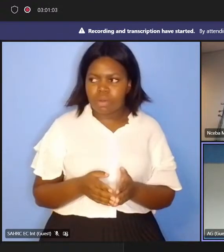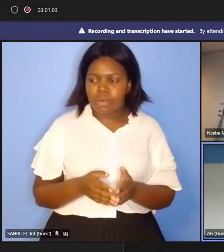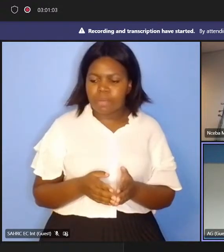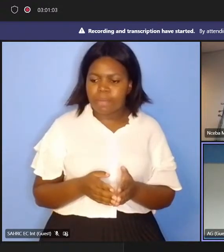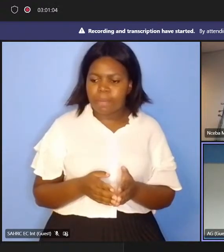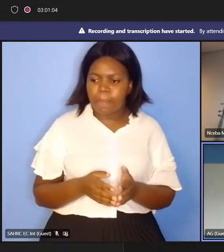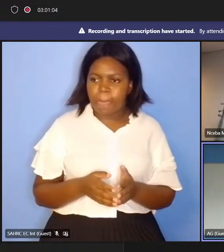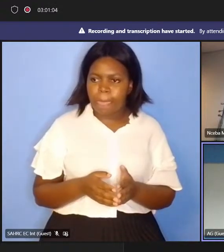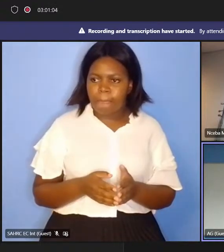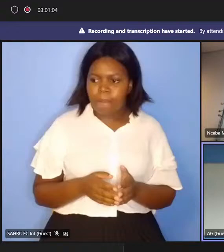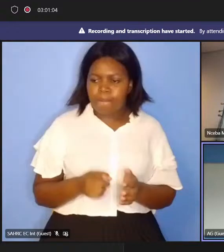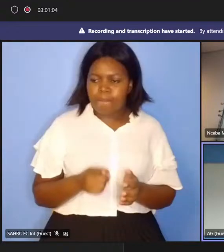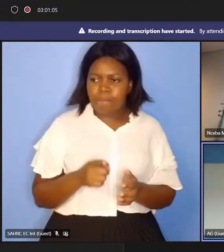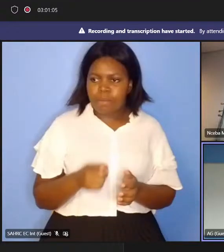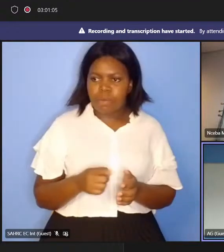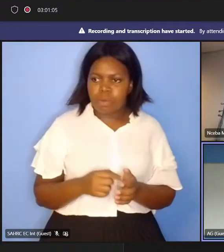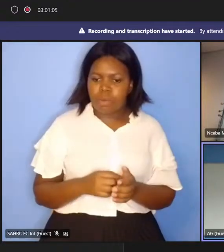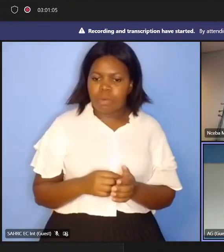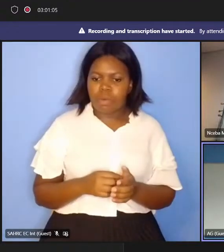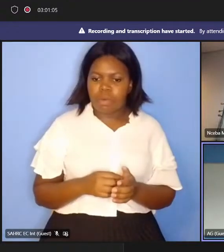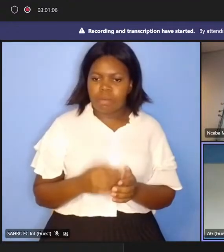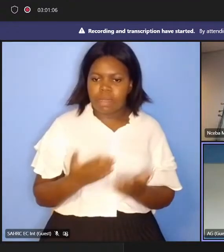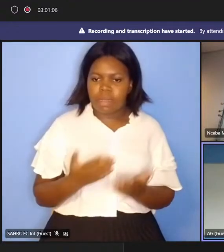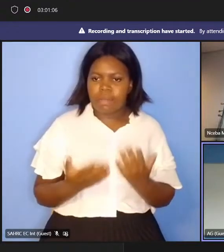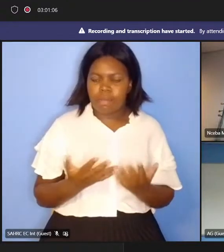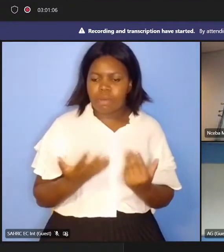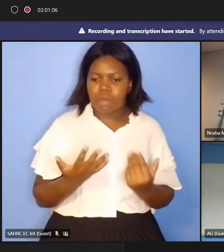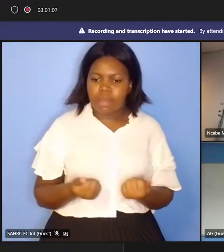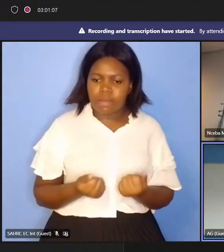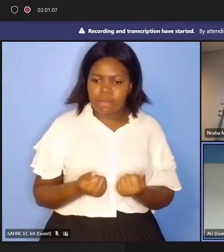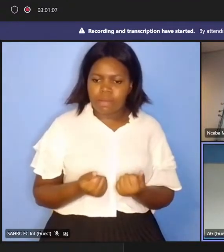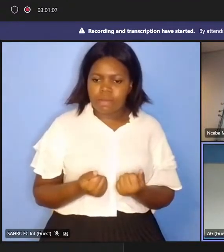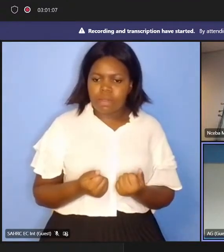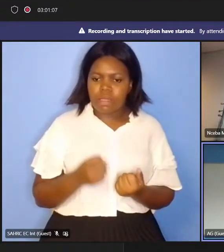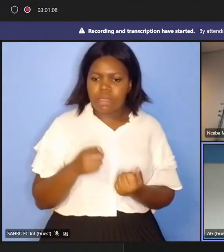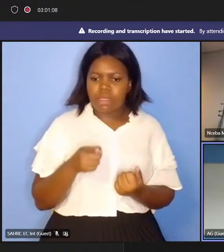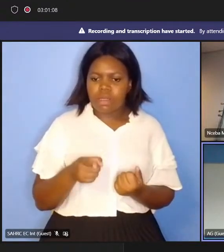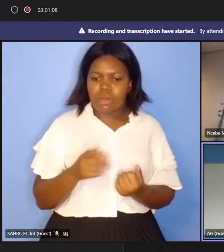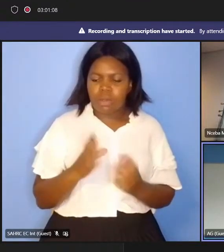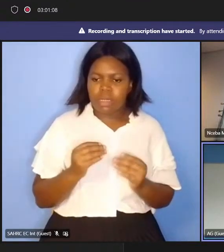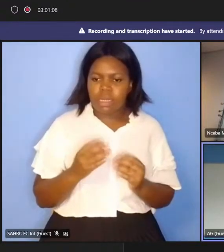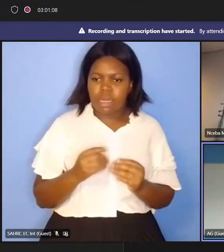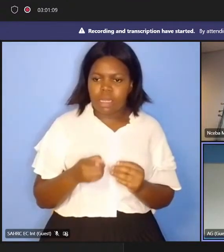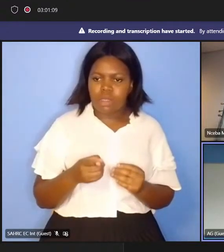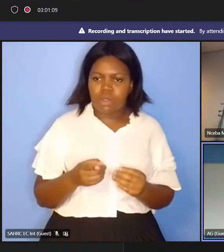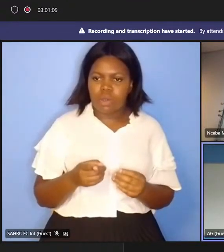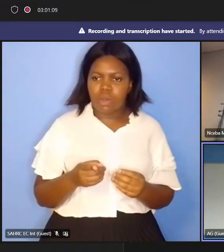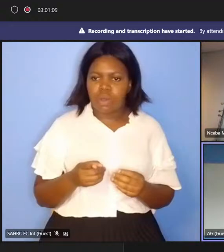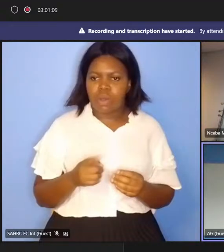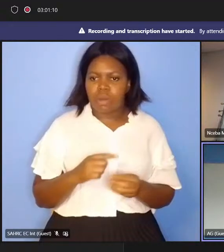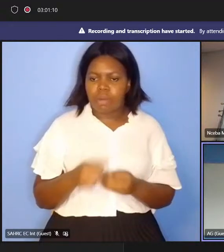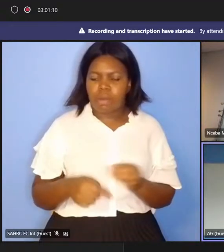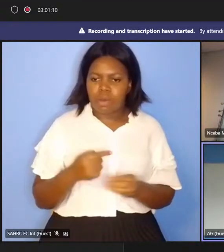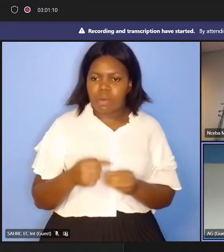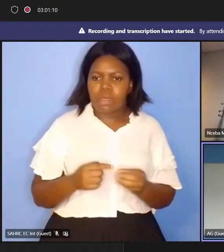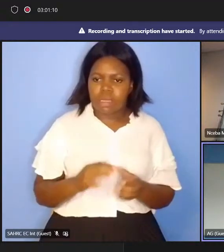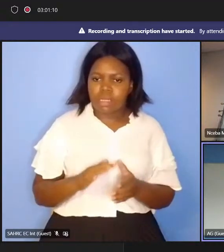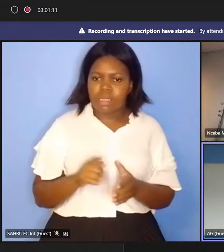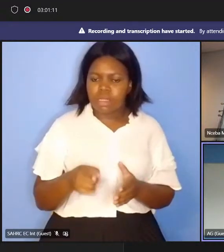you would be able to share at some point your draft school uniform policy or position paper. Thank